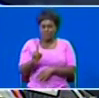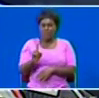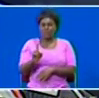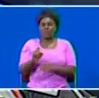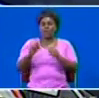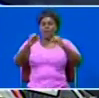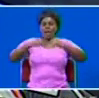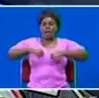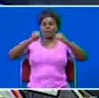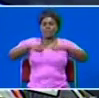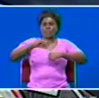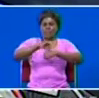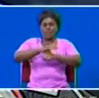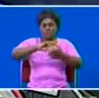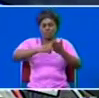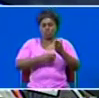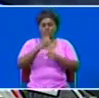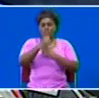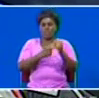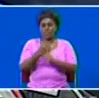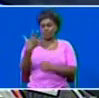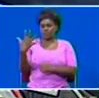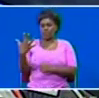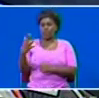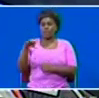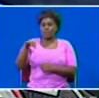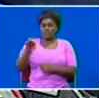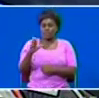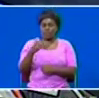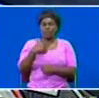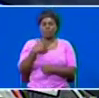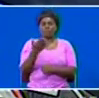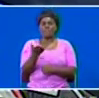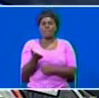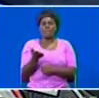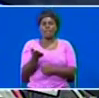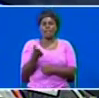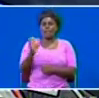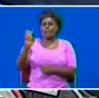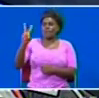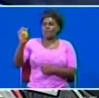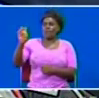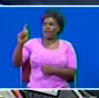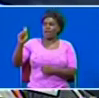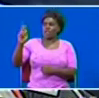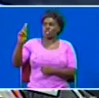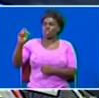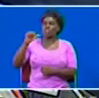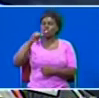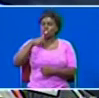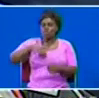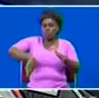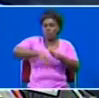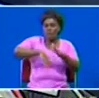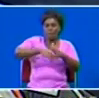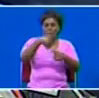on a 5-year shirt sponsorship deal. The sports minister of Tanzania believes the presence of Everton will herald a new beginning in soccer